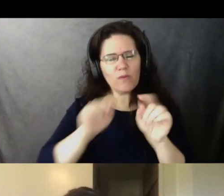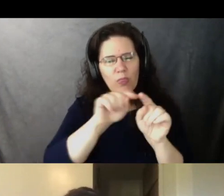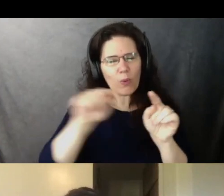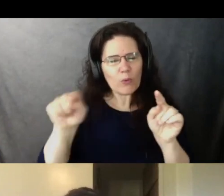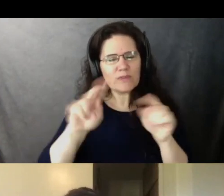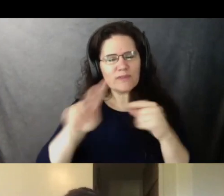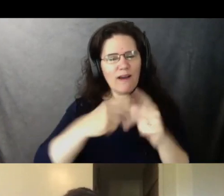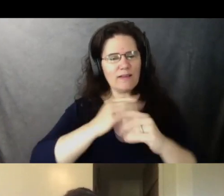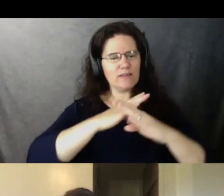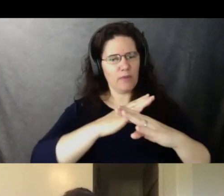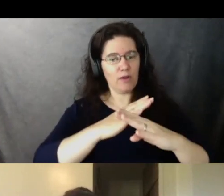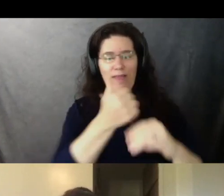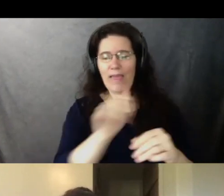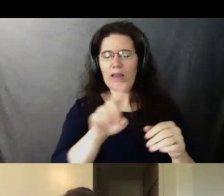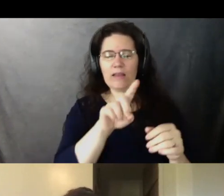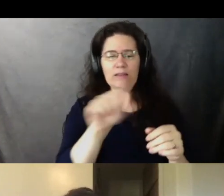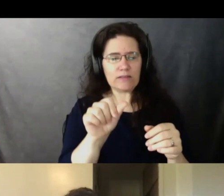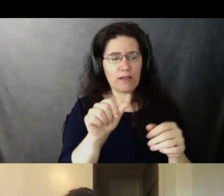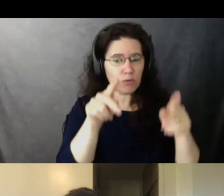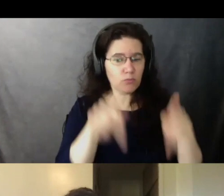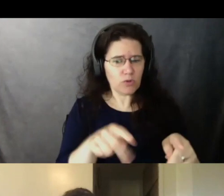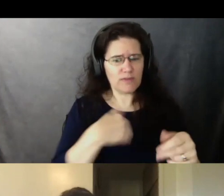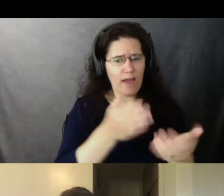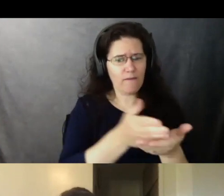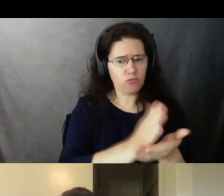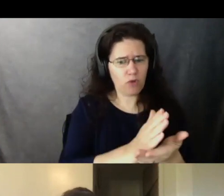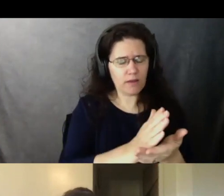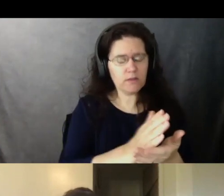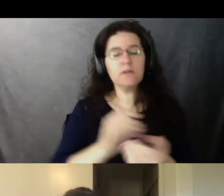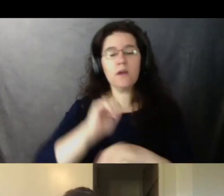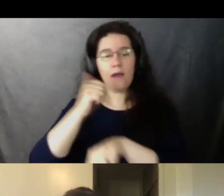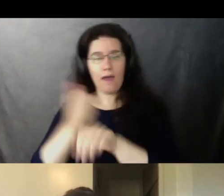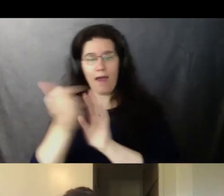people's rights by enforcing laws, and empowering people with